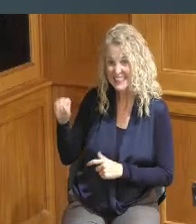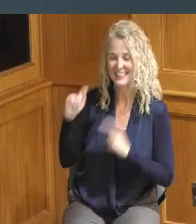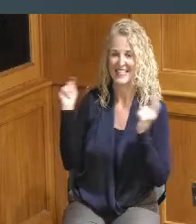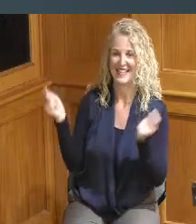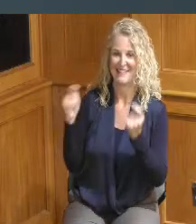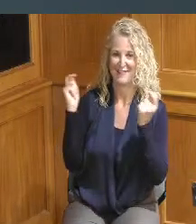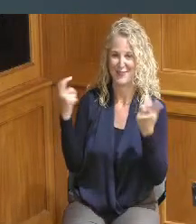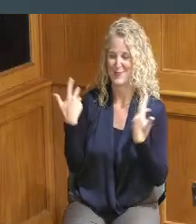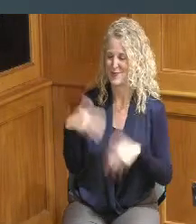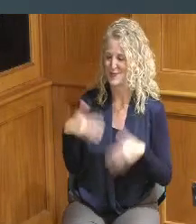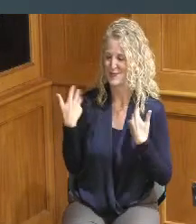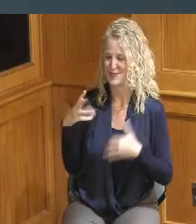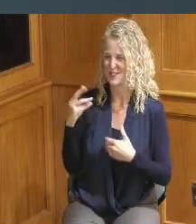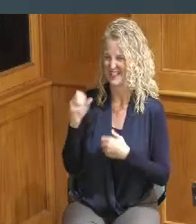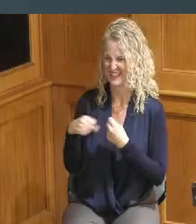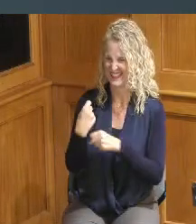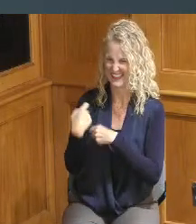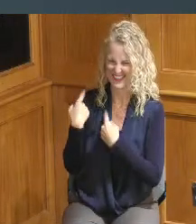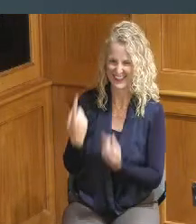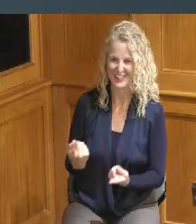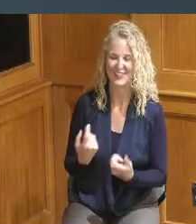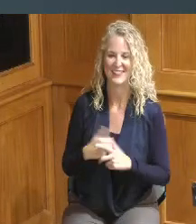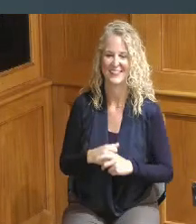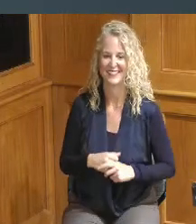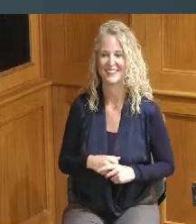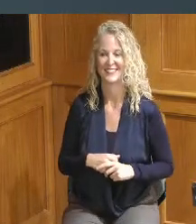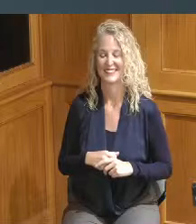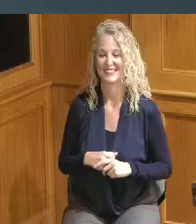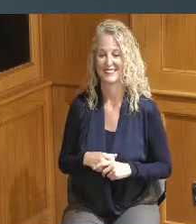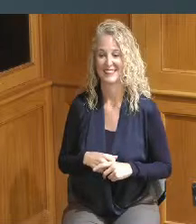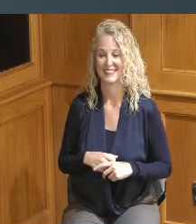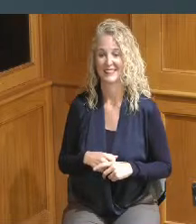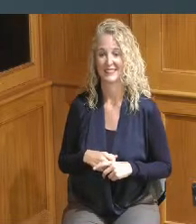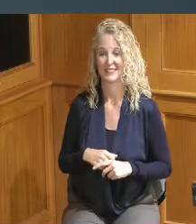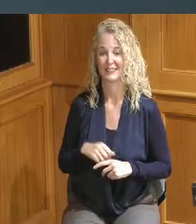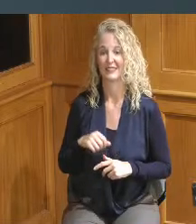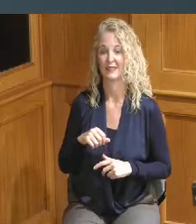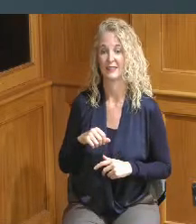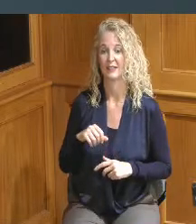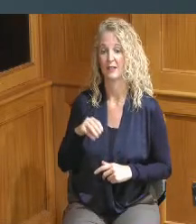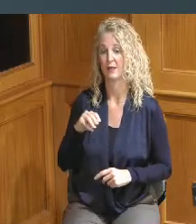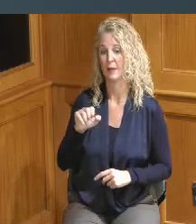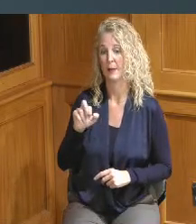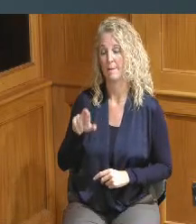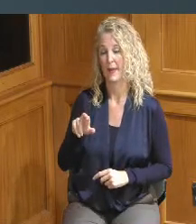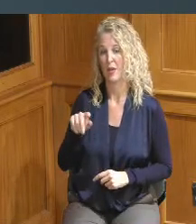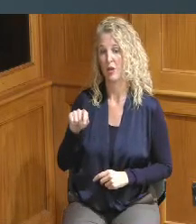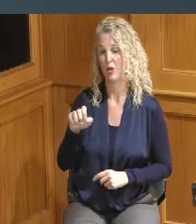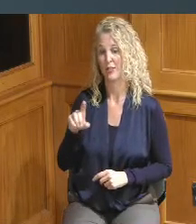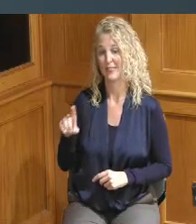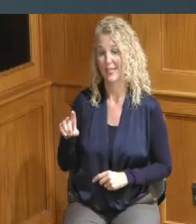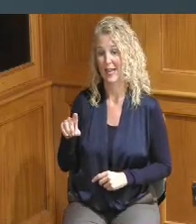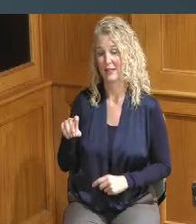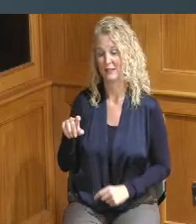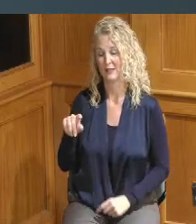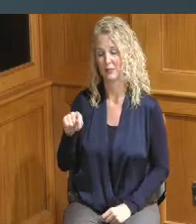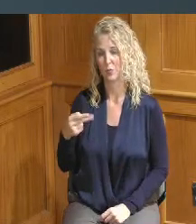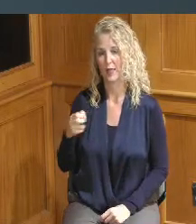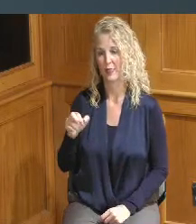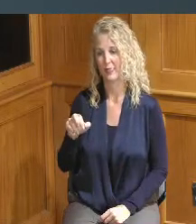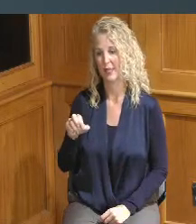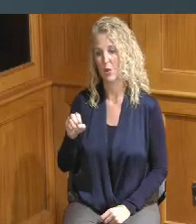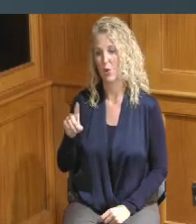60 years from the late Mayor Ted Berry, Theodore M. Berry,